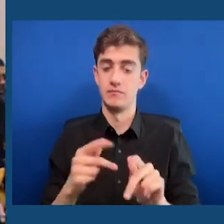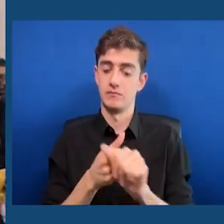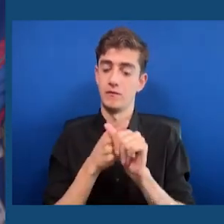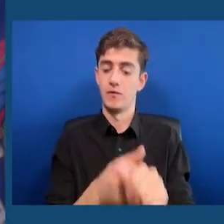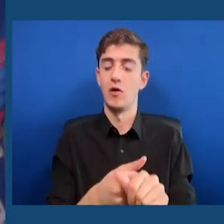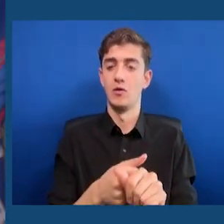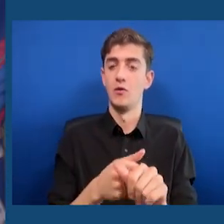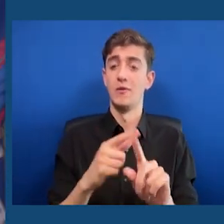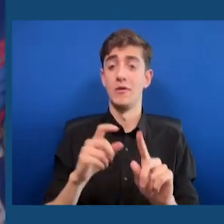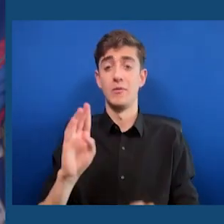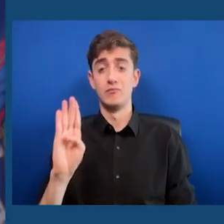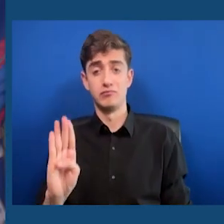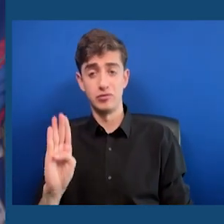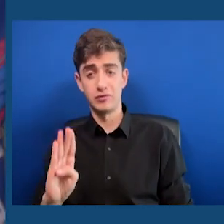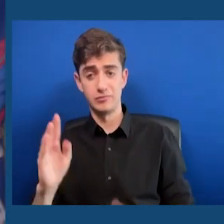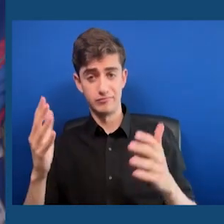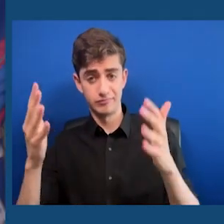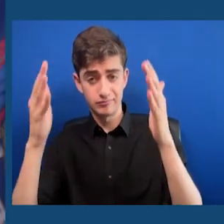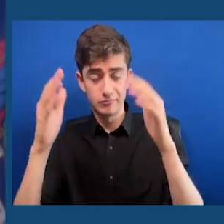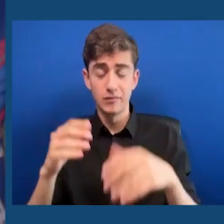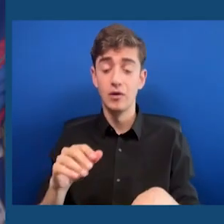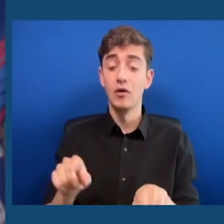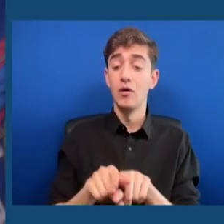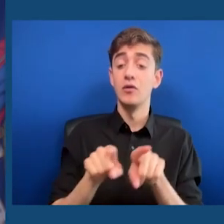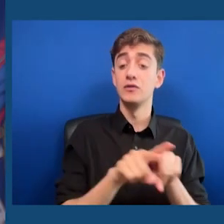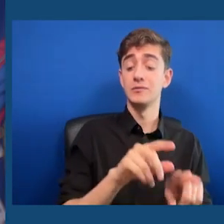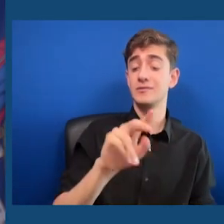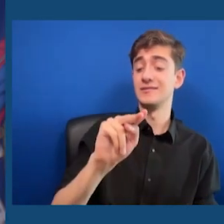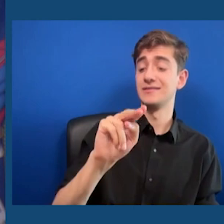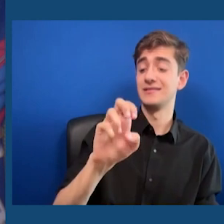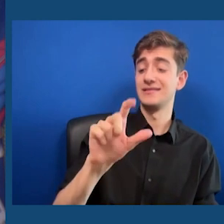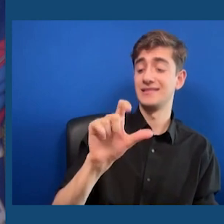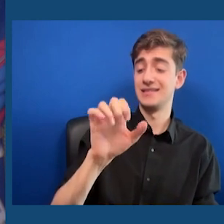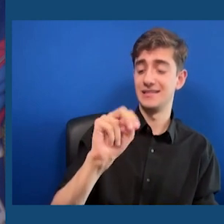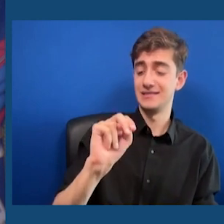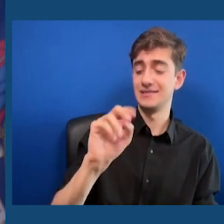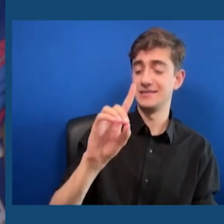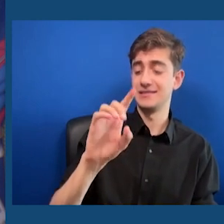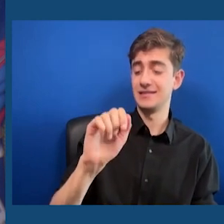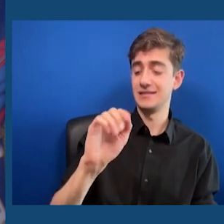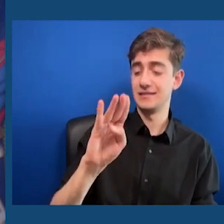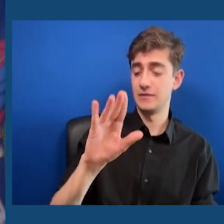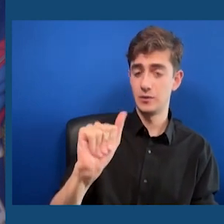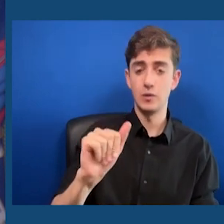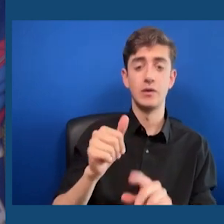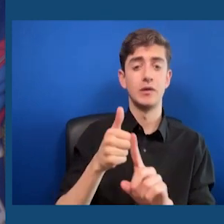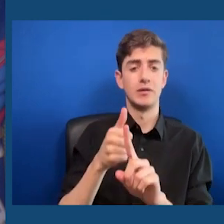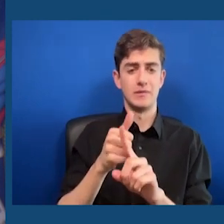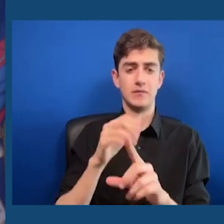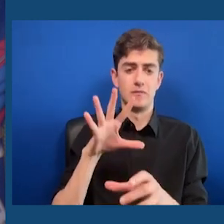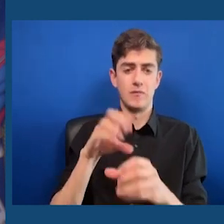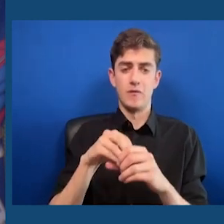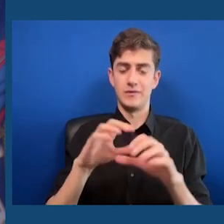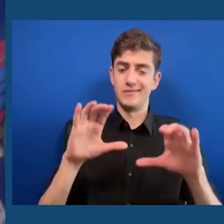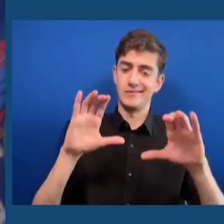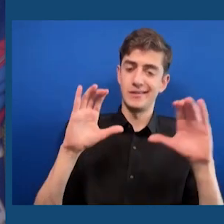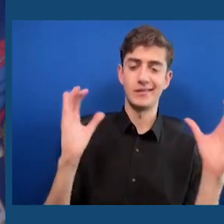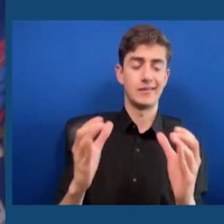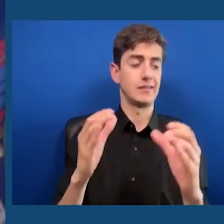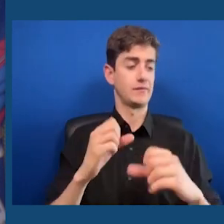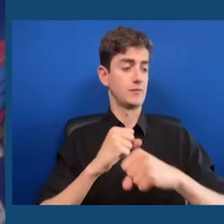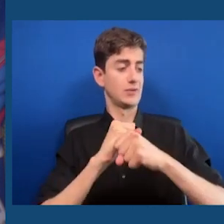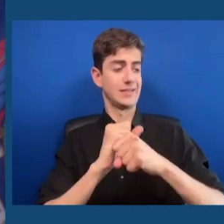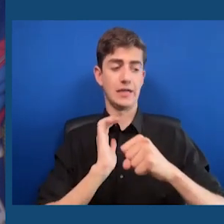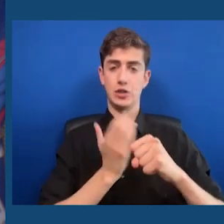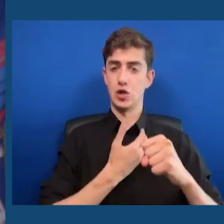Nelson A. Osavio, the founder and director of Collective Action to Protect Our Stores, CAPS. I want to say it was unfortunate that you even had to form